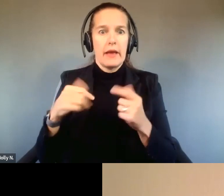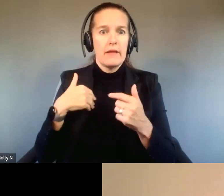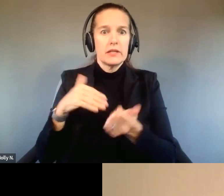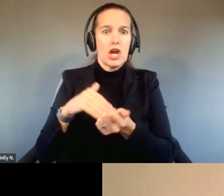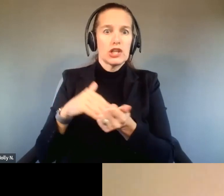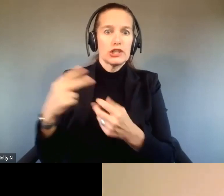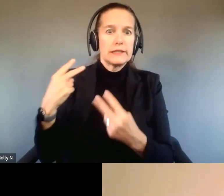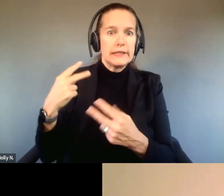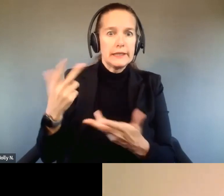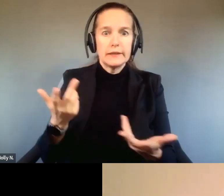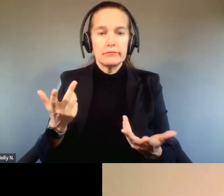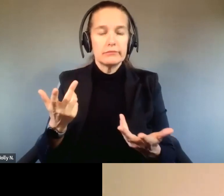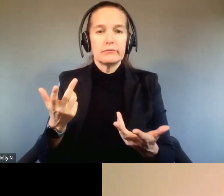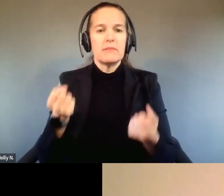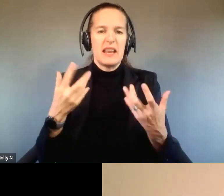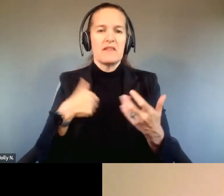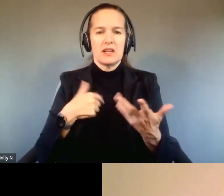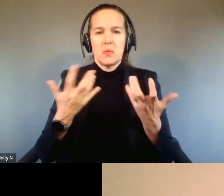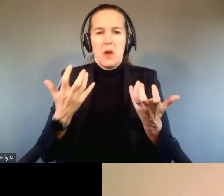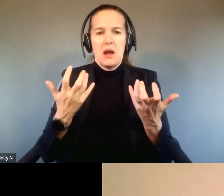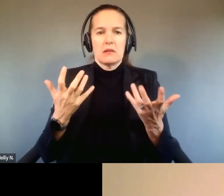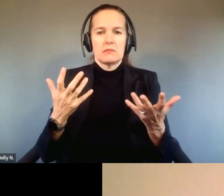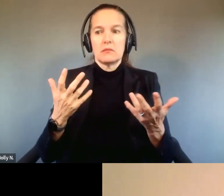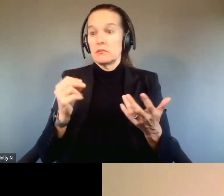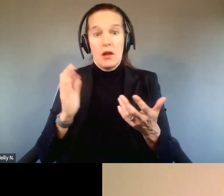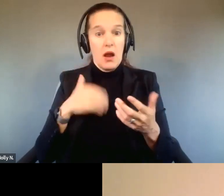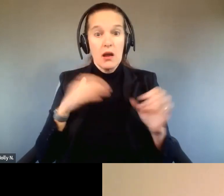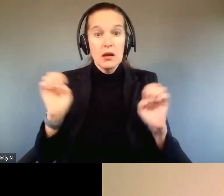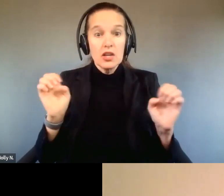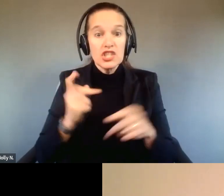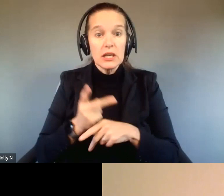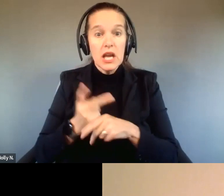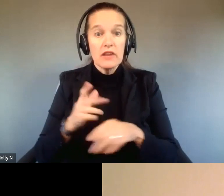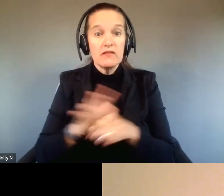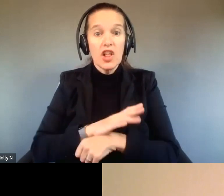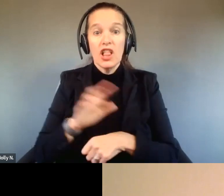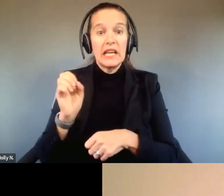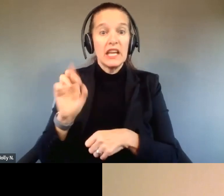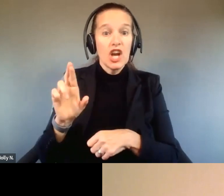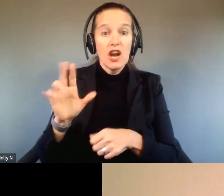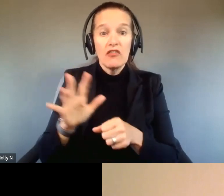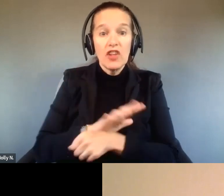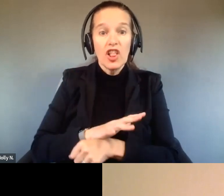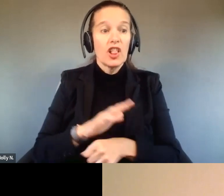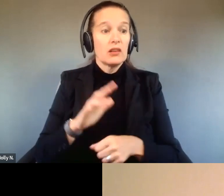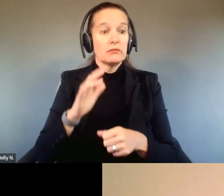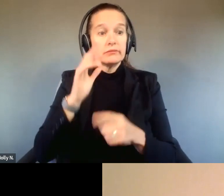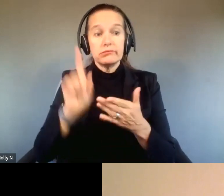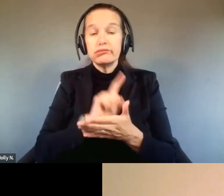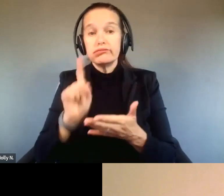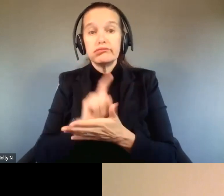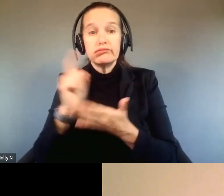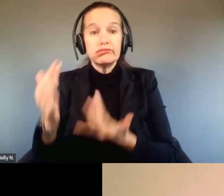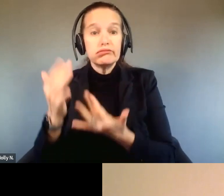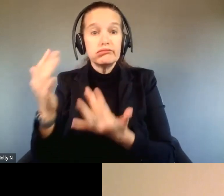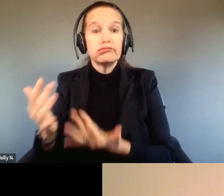as many would like, as we probably need. Urgent cares are full, the ERs are full, the waits are hours and hours. And so people